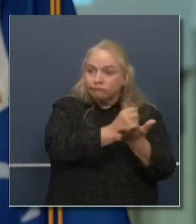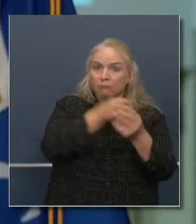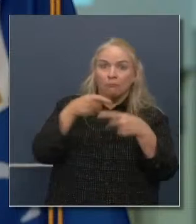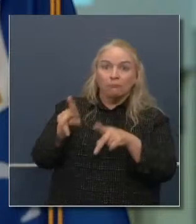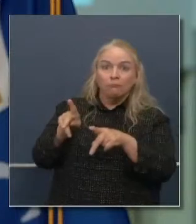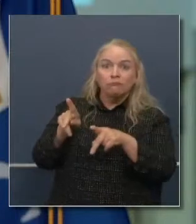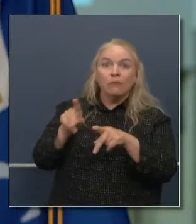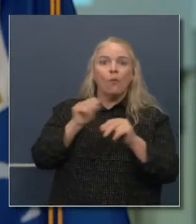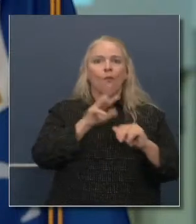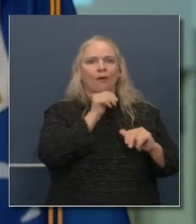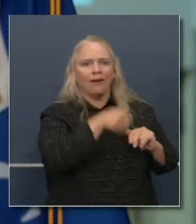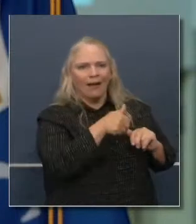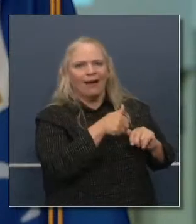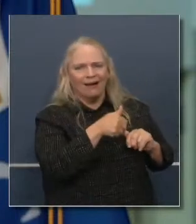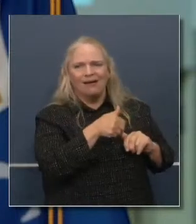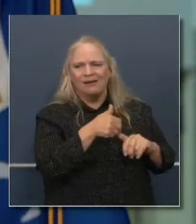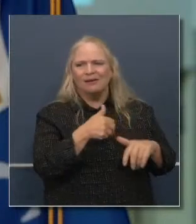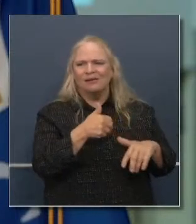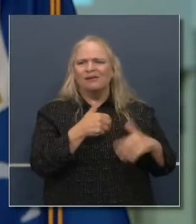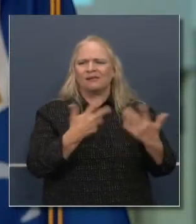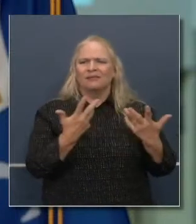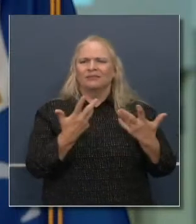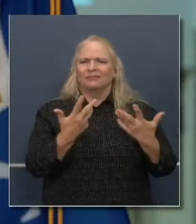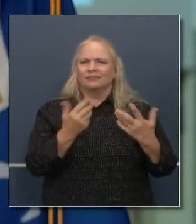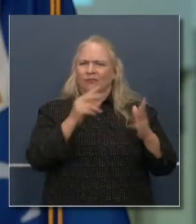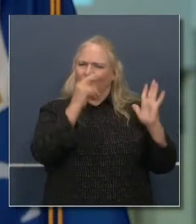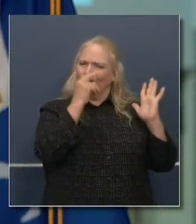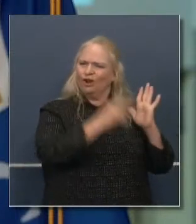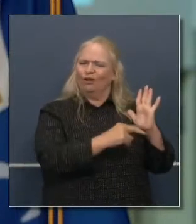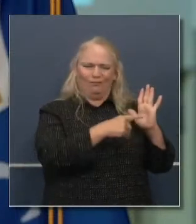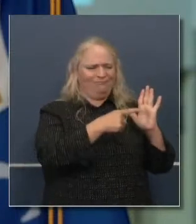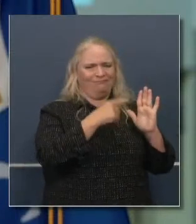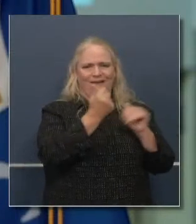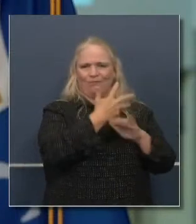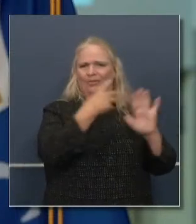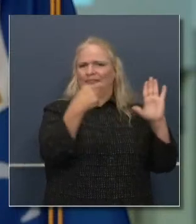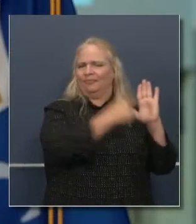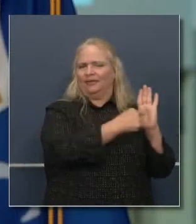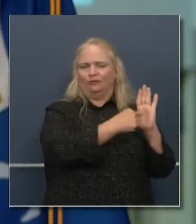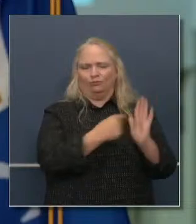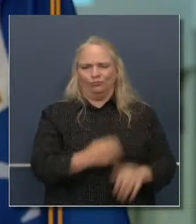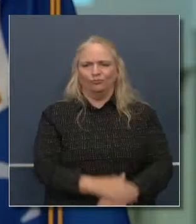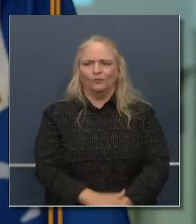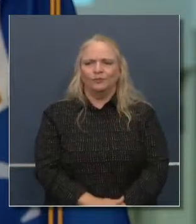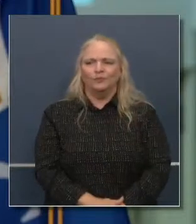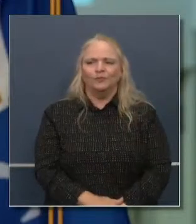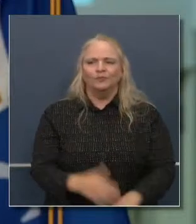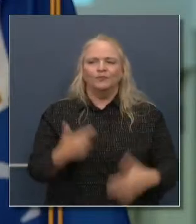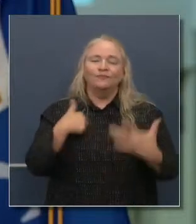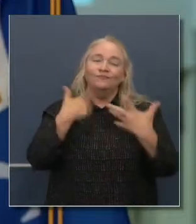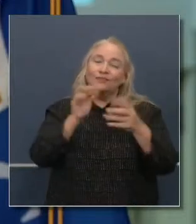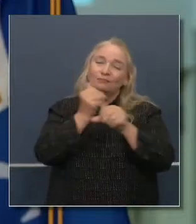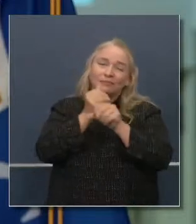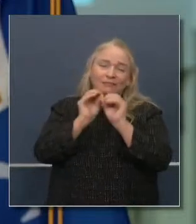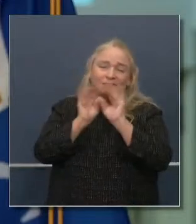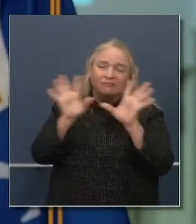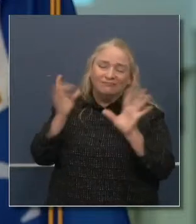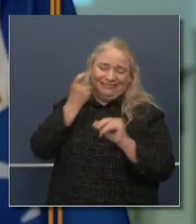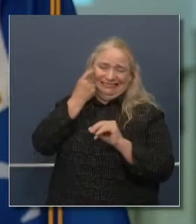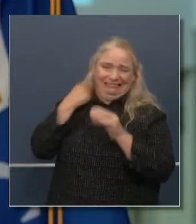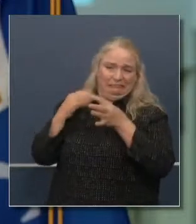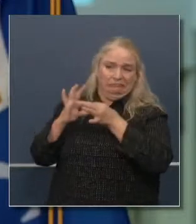technical assistance on this list is being provided. I made it crystal clear a moment ago, and I'd encourage